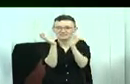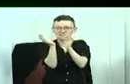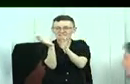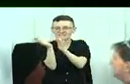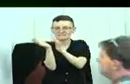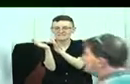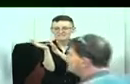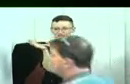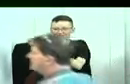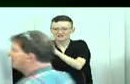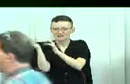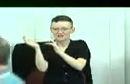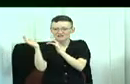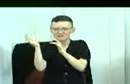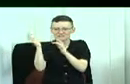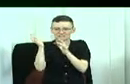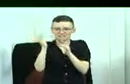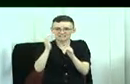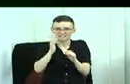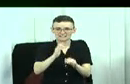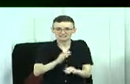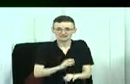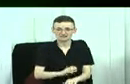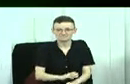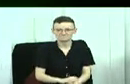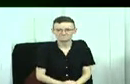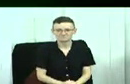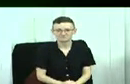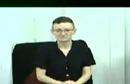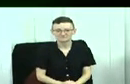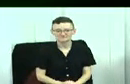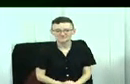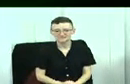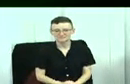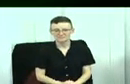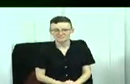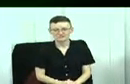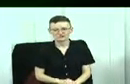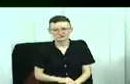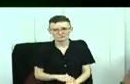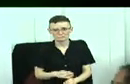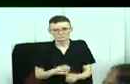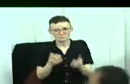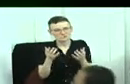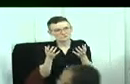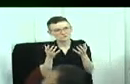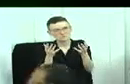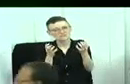Thank you.